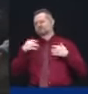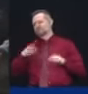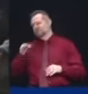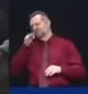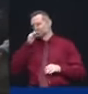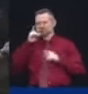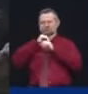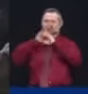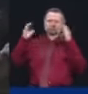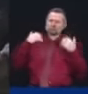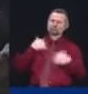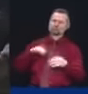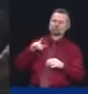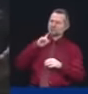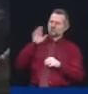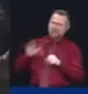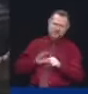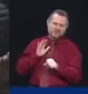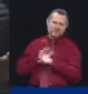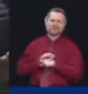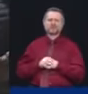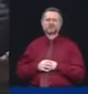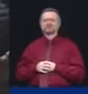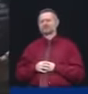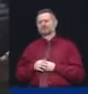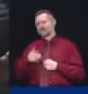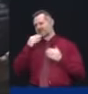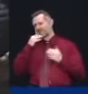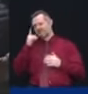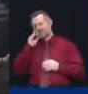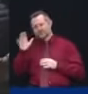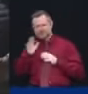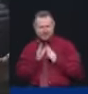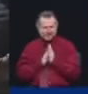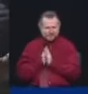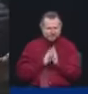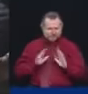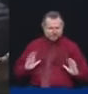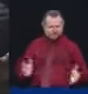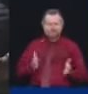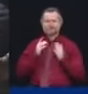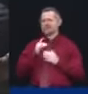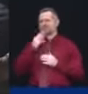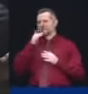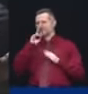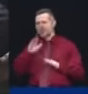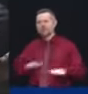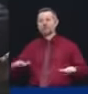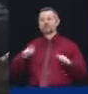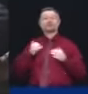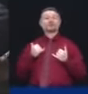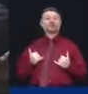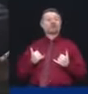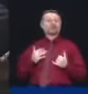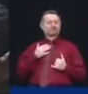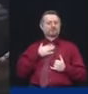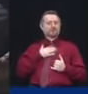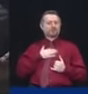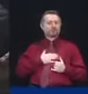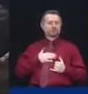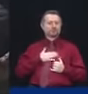you for your commitment. Thank you for your enthusiasm. Thank you all. And now it's my pleasure to welcome